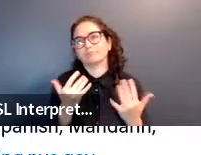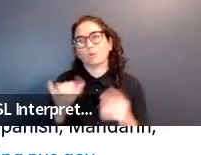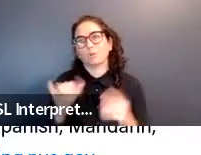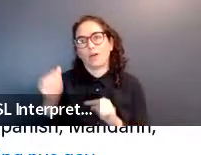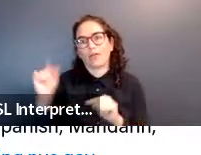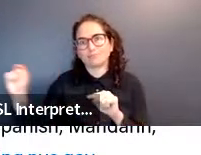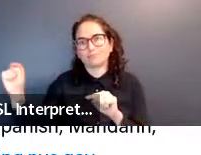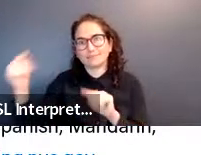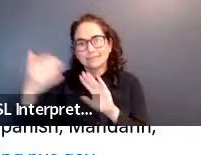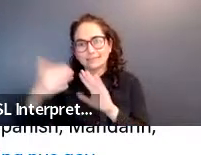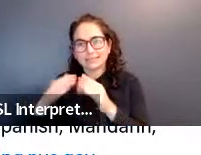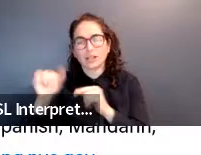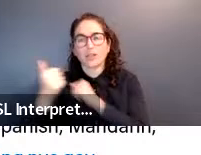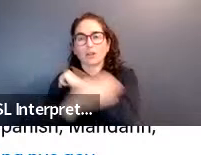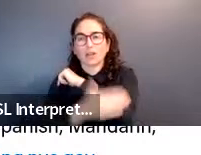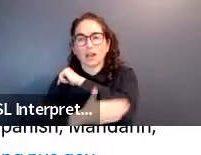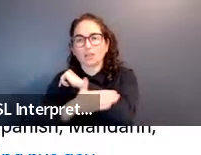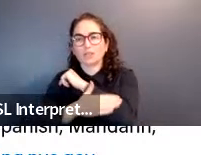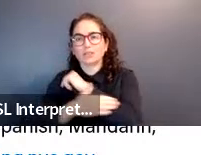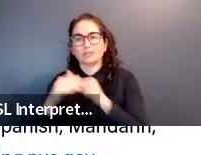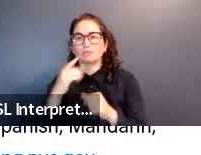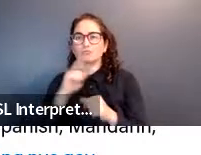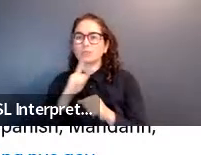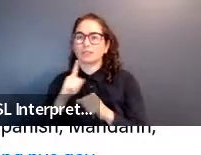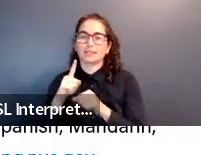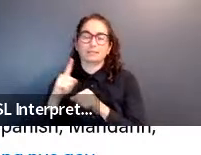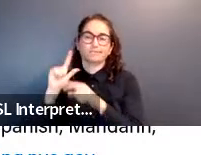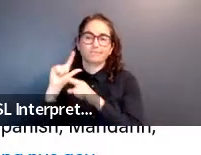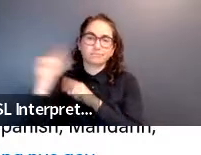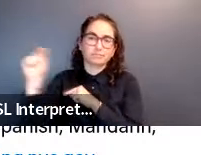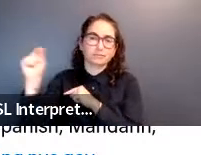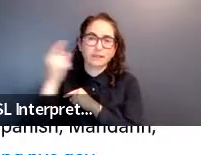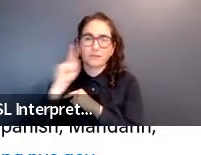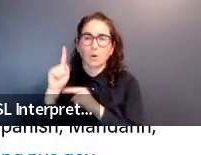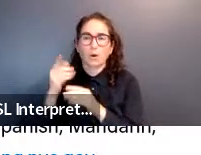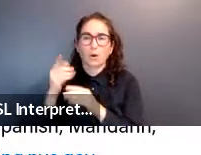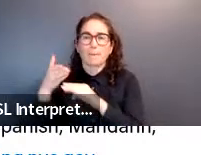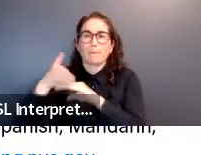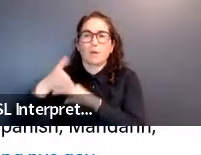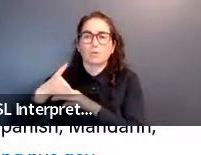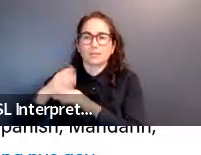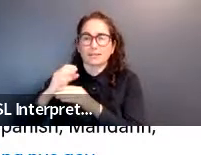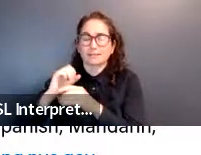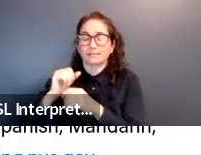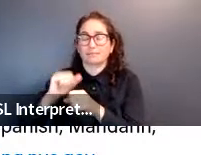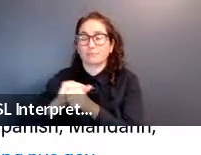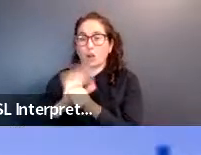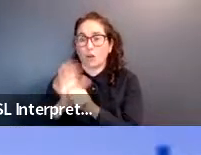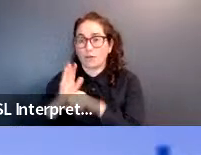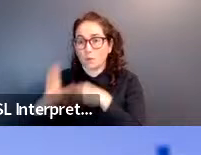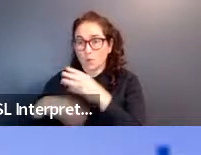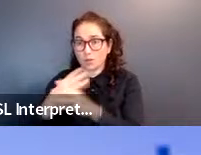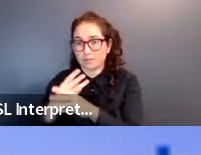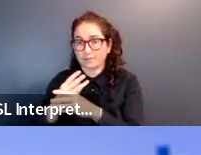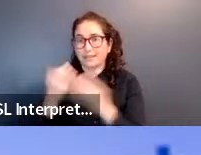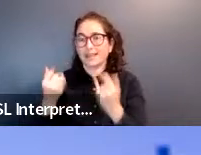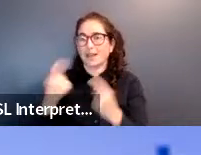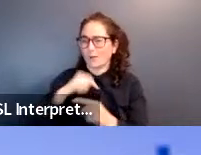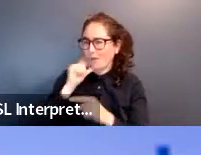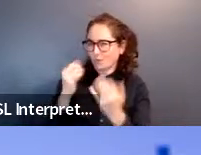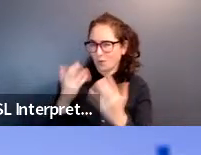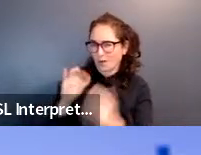cities and other countries sprint towards a post-pandemic world, and now we won't have